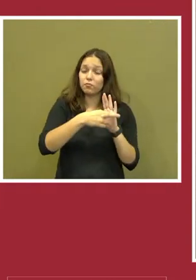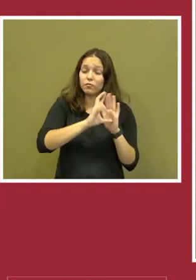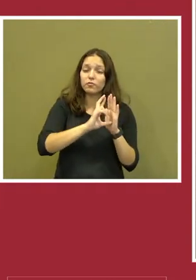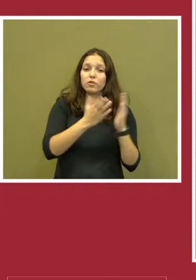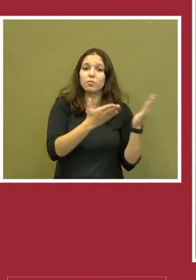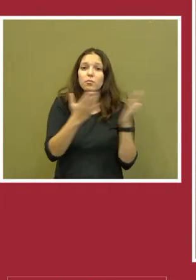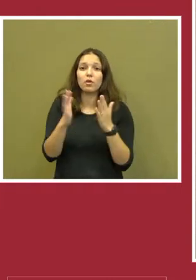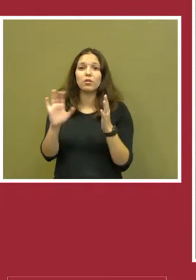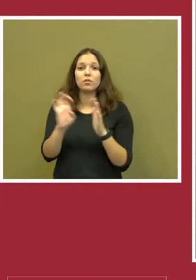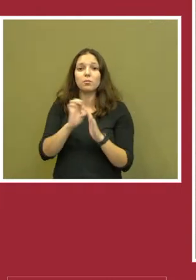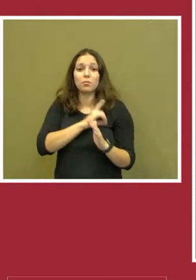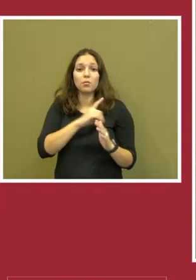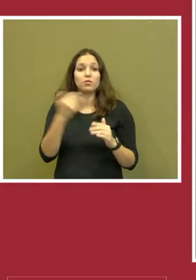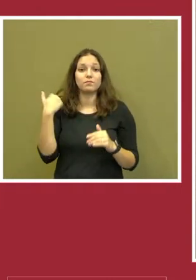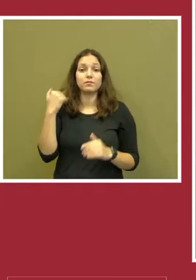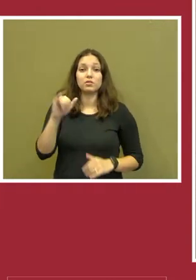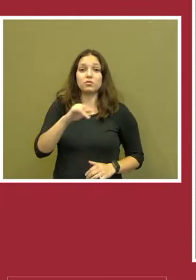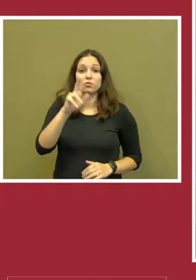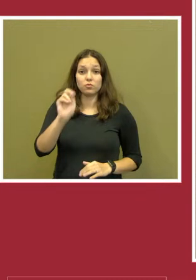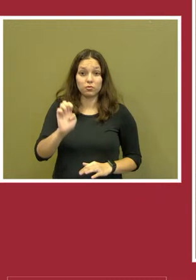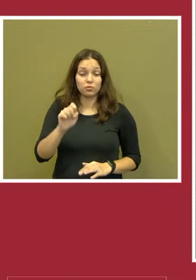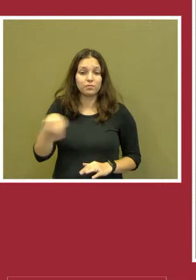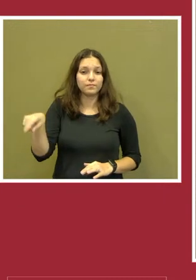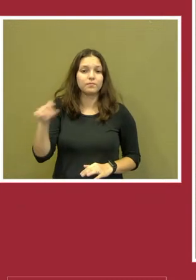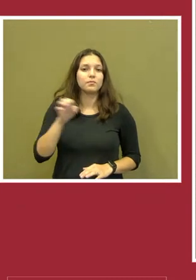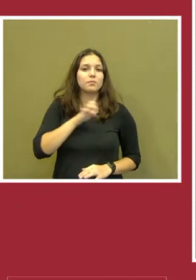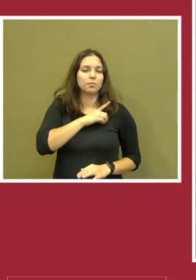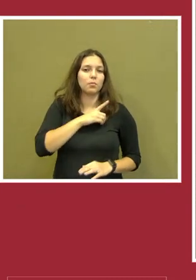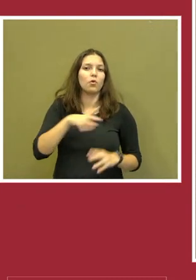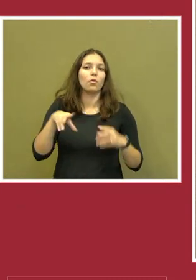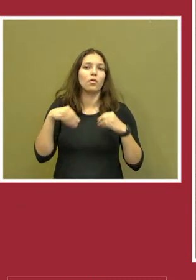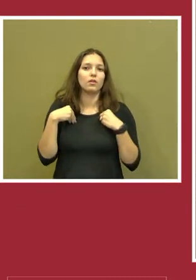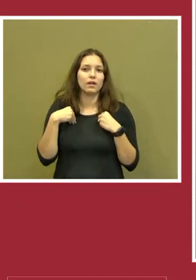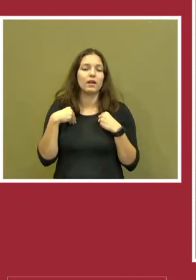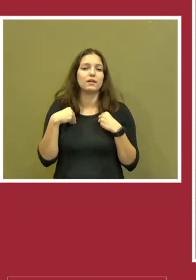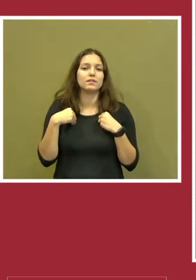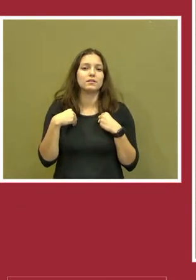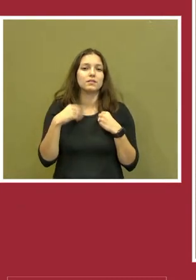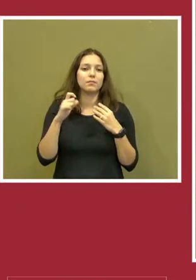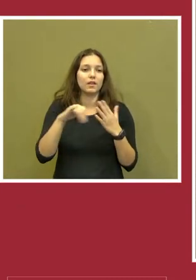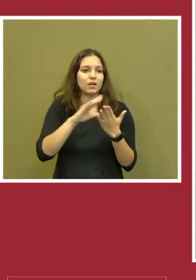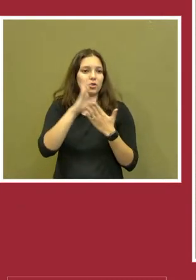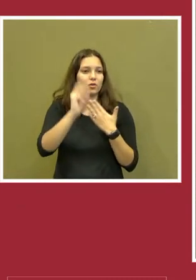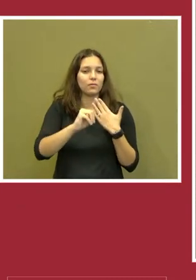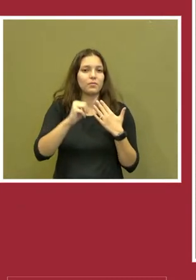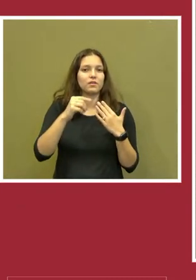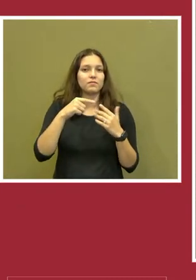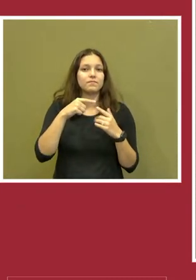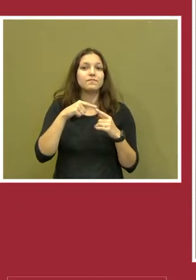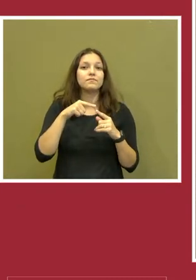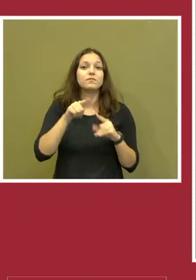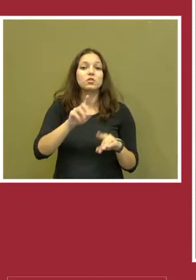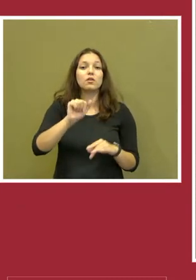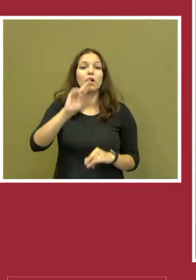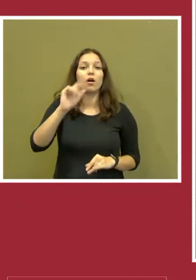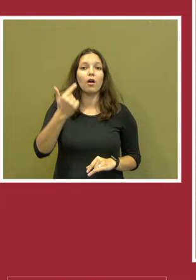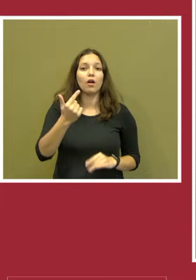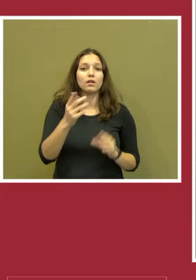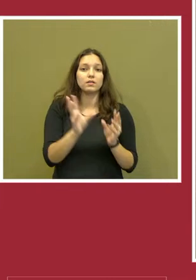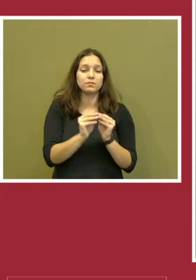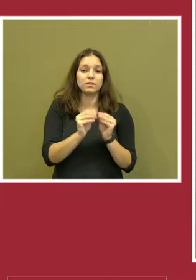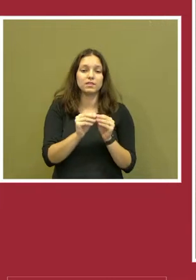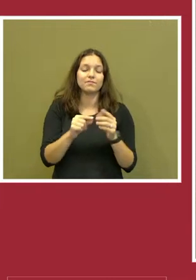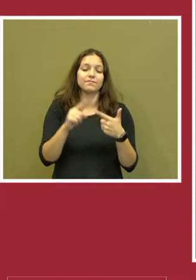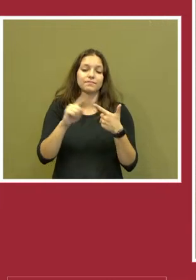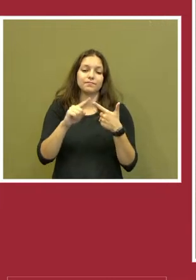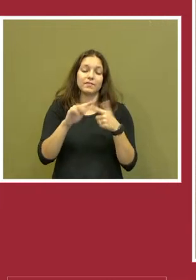the board accepted that curriculum in the August meeting. A second area where we did not meet